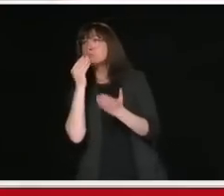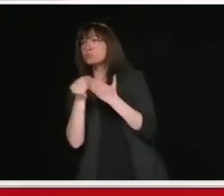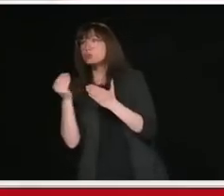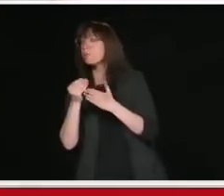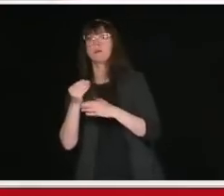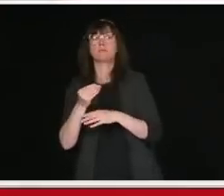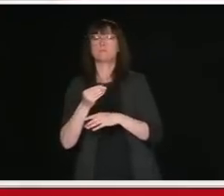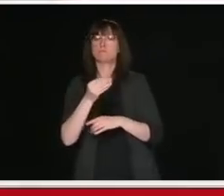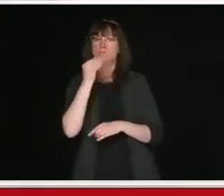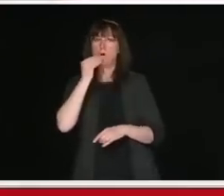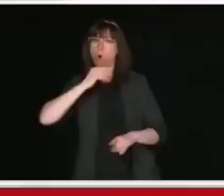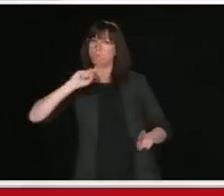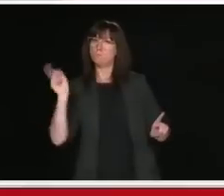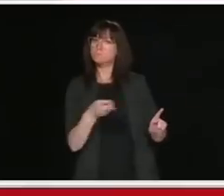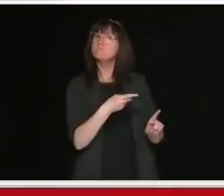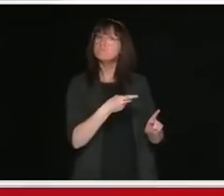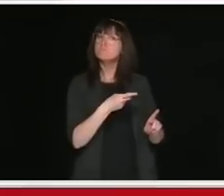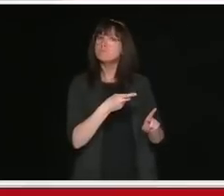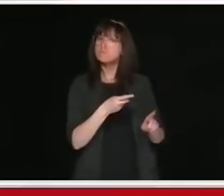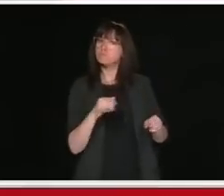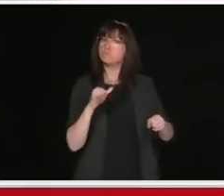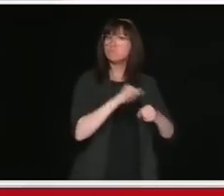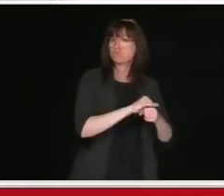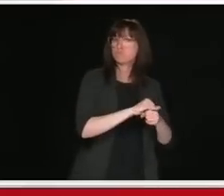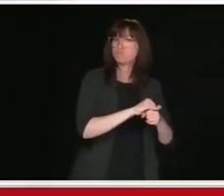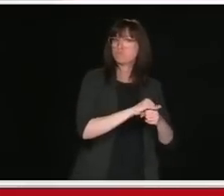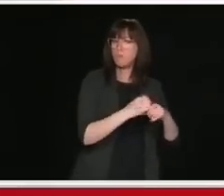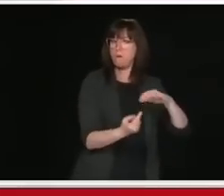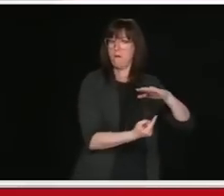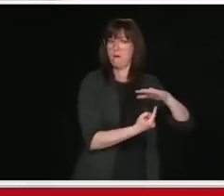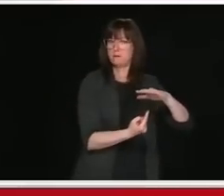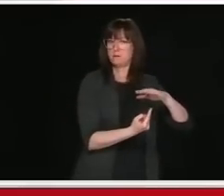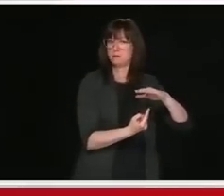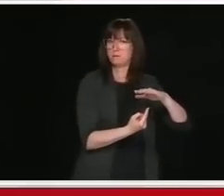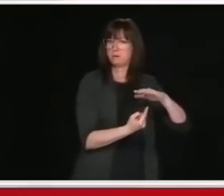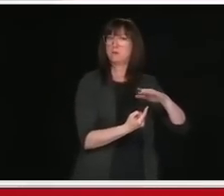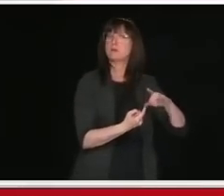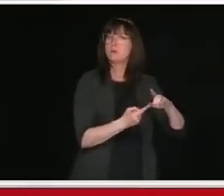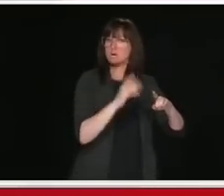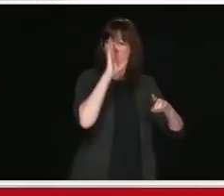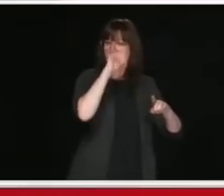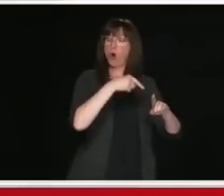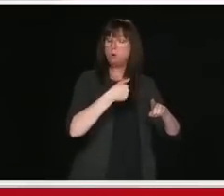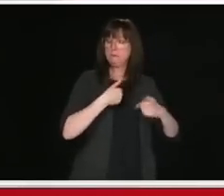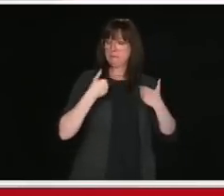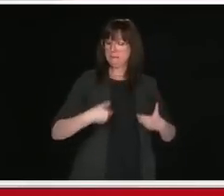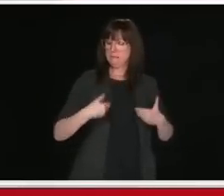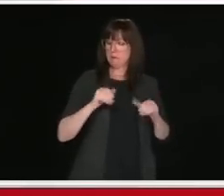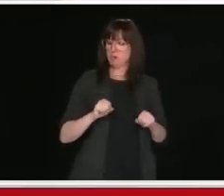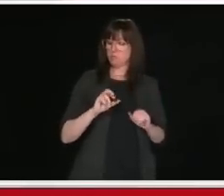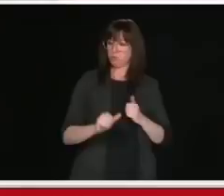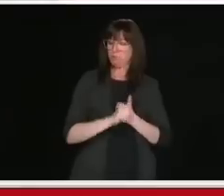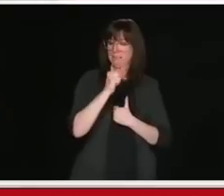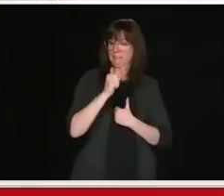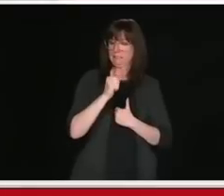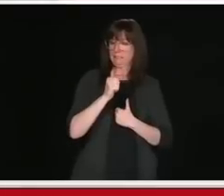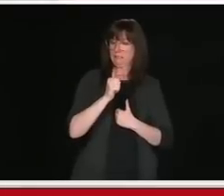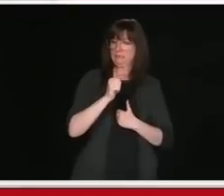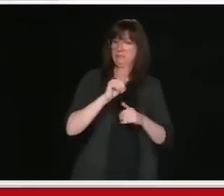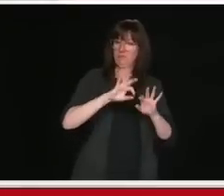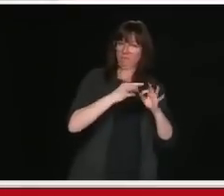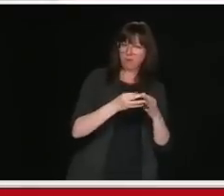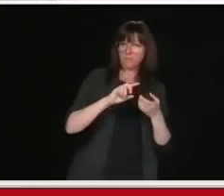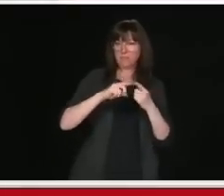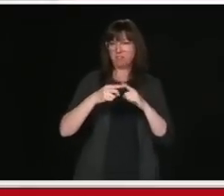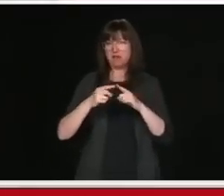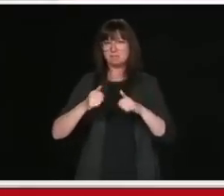they isolate, that they understand they pose a real risk, not just to their neighbors and their loved ones, but to our entire country.